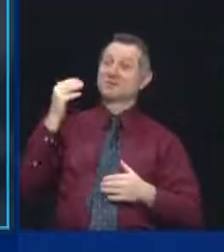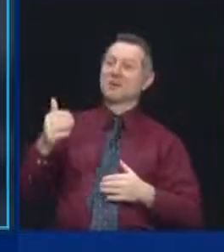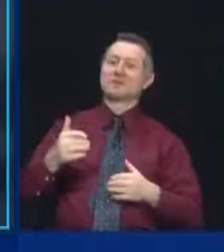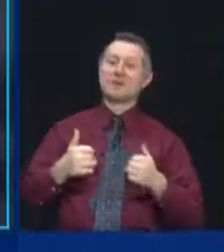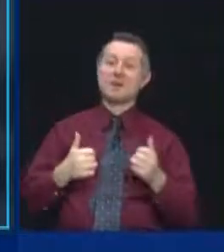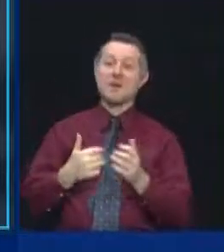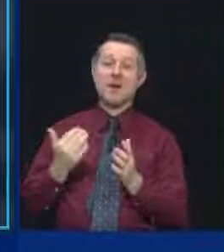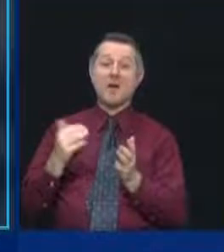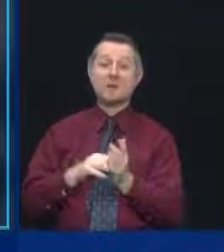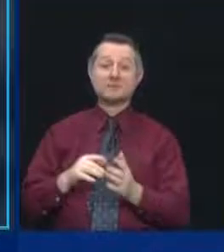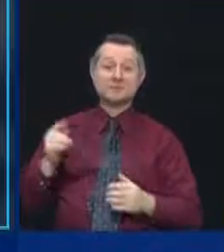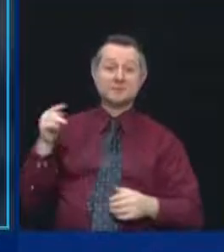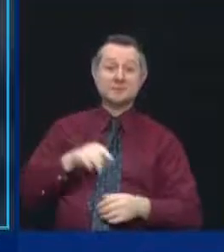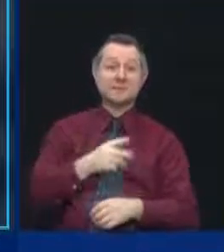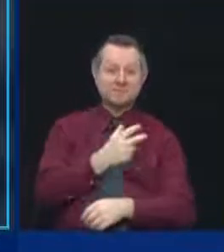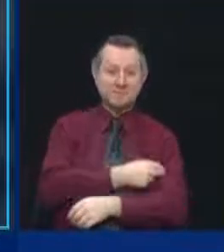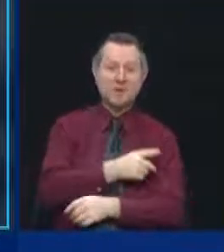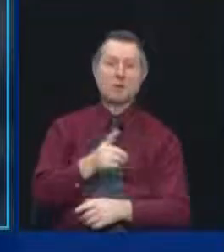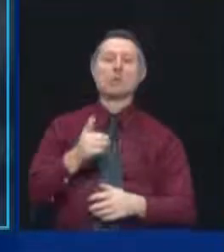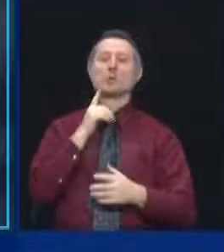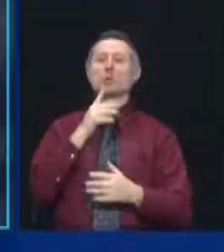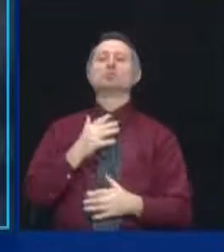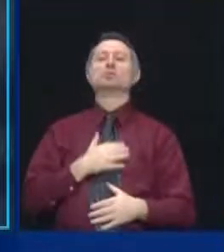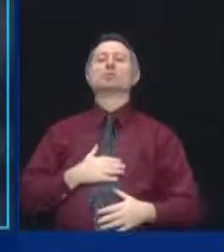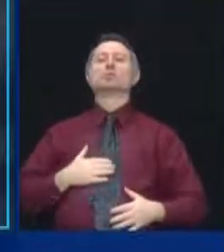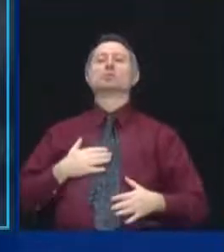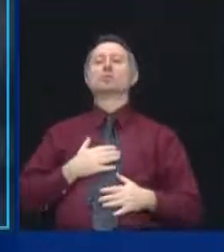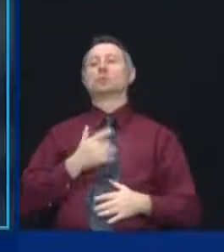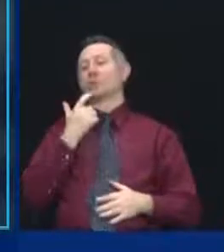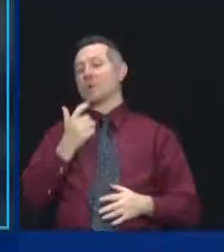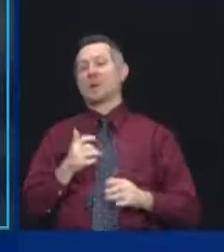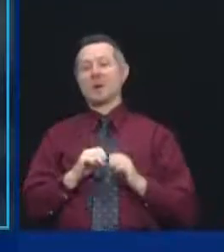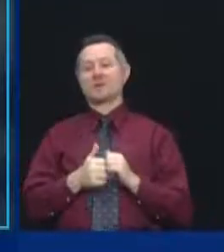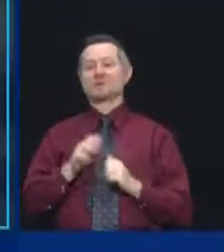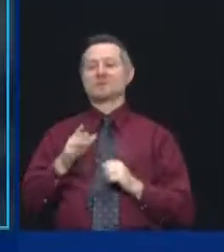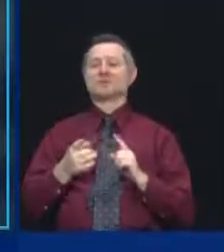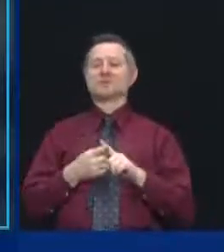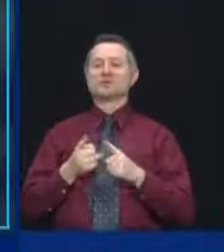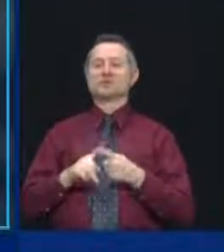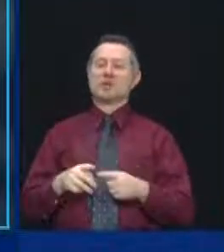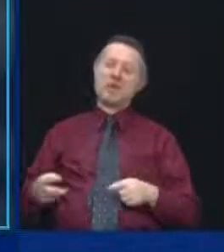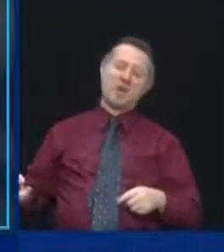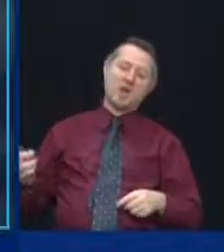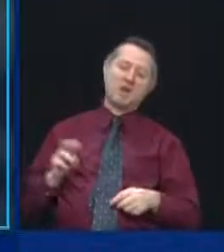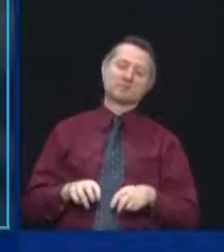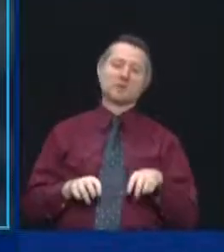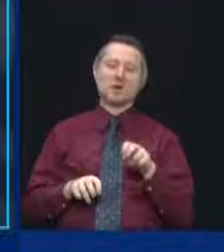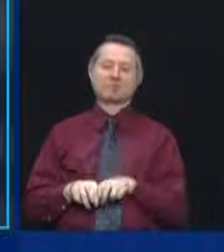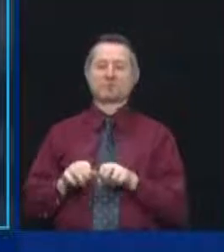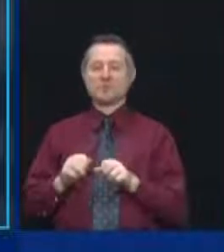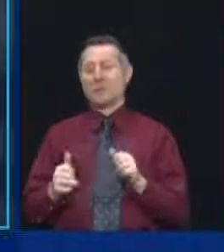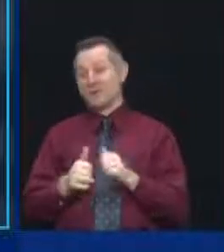vaccinated, you can enjoy the game sitting next to your friend, sitting next to your family, which